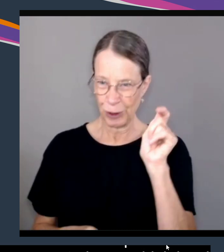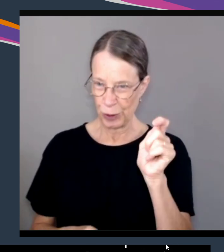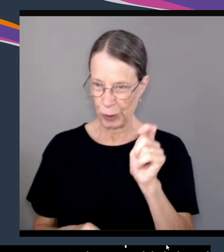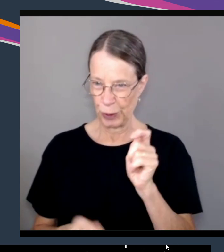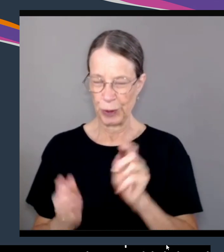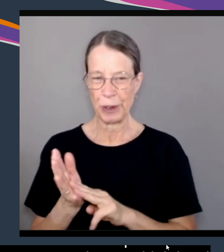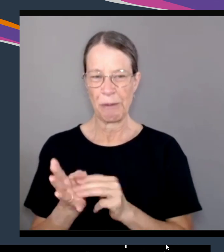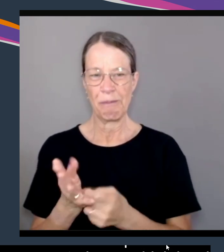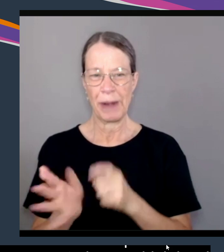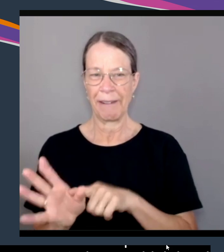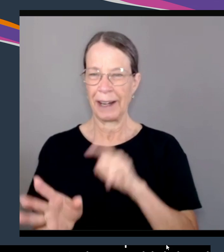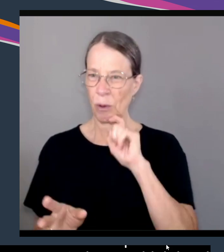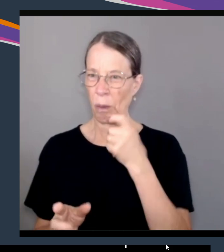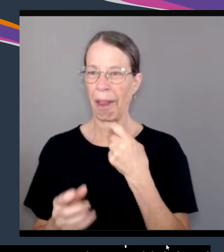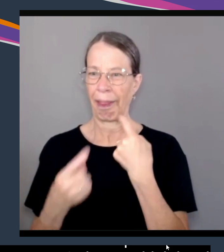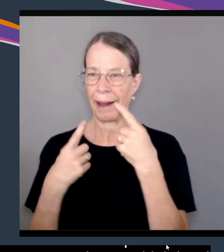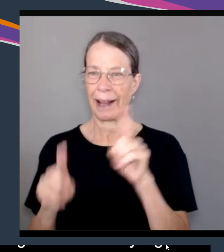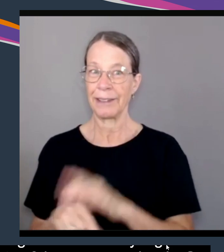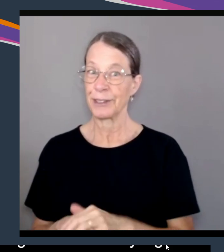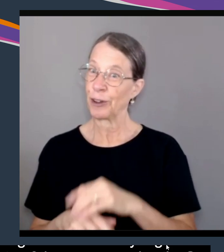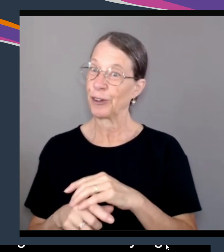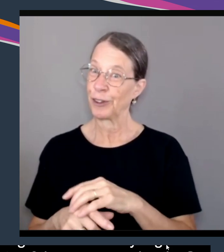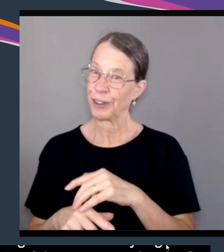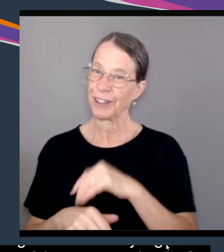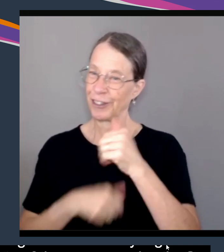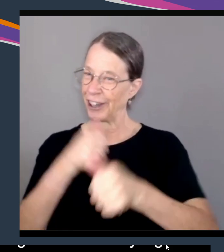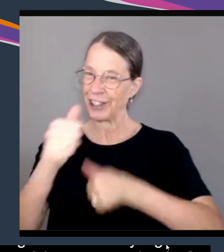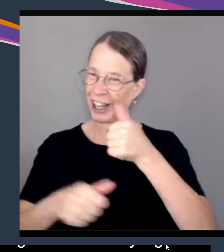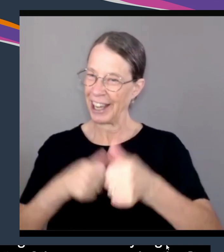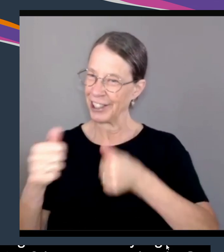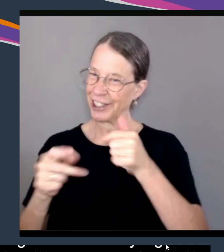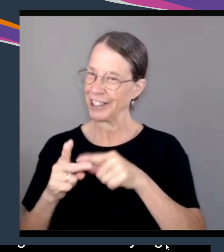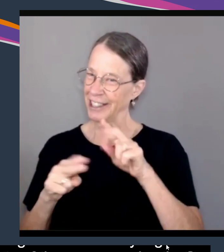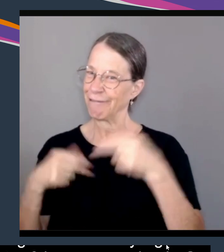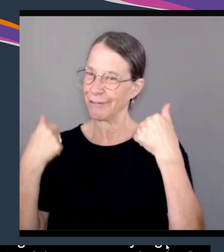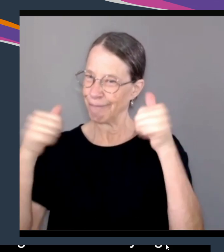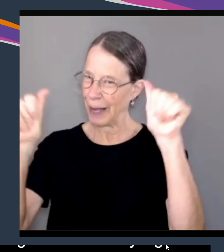successful in this very highly competitive endeavour.